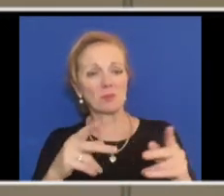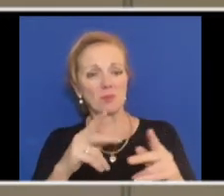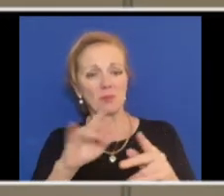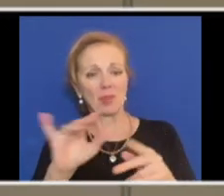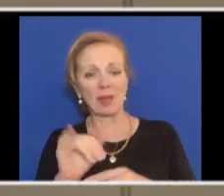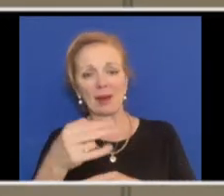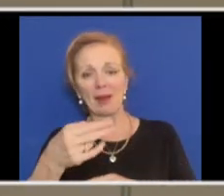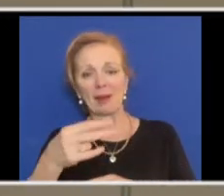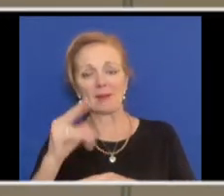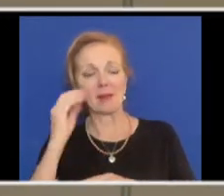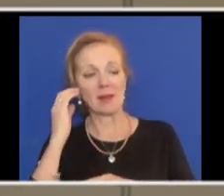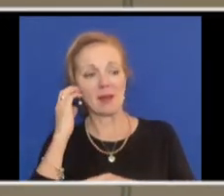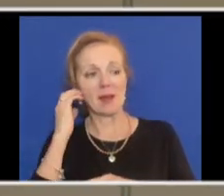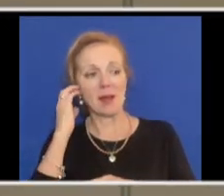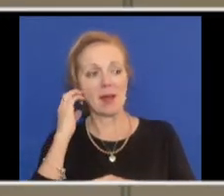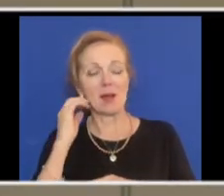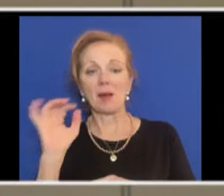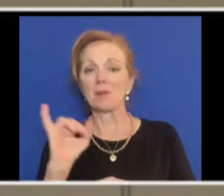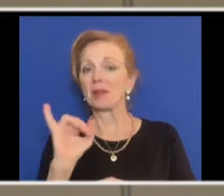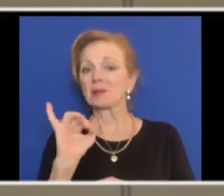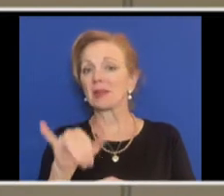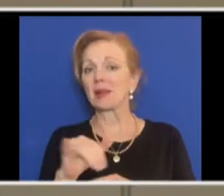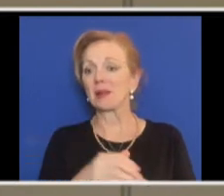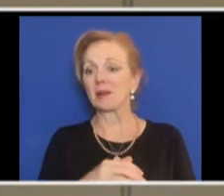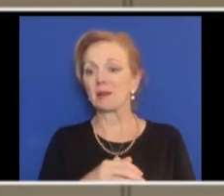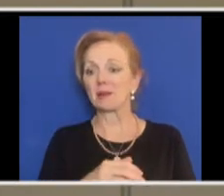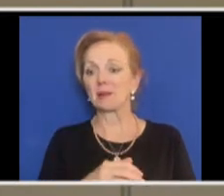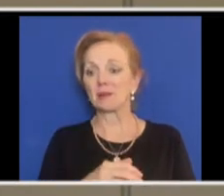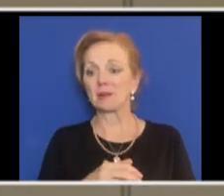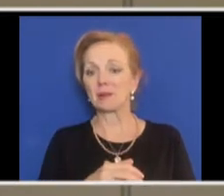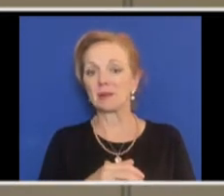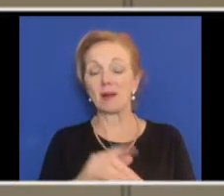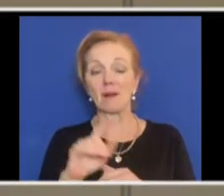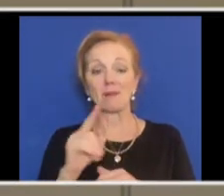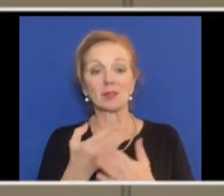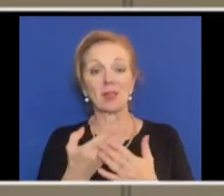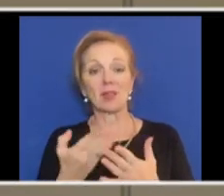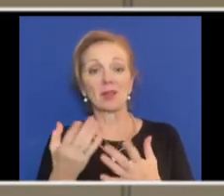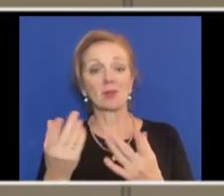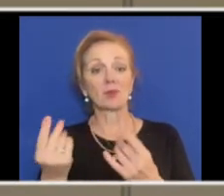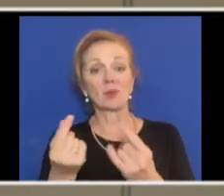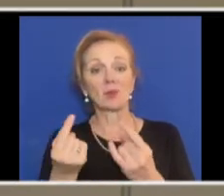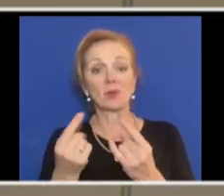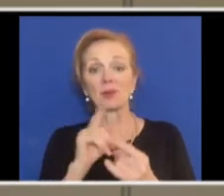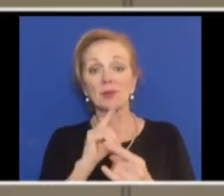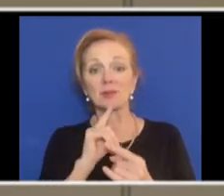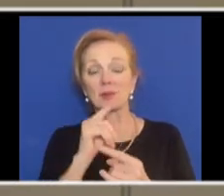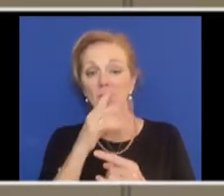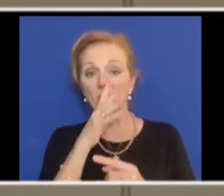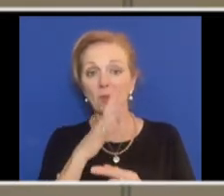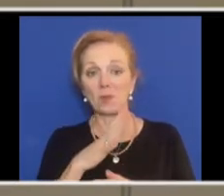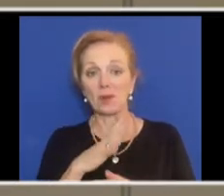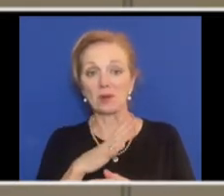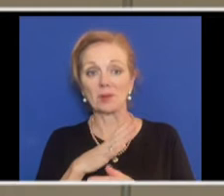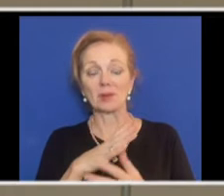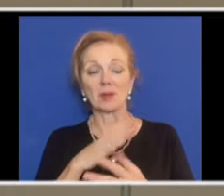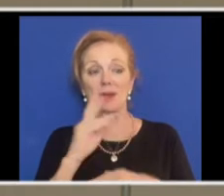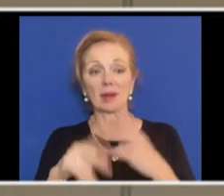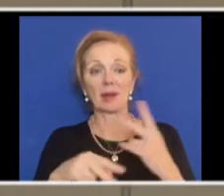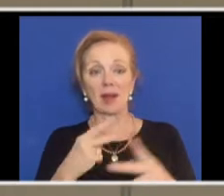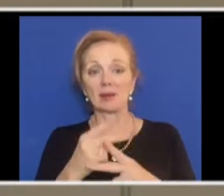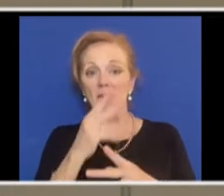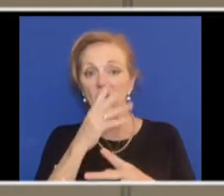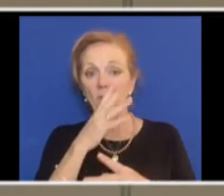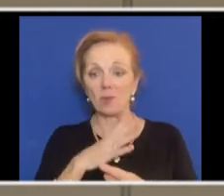to age in place in places like this worst things that we can do is limit the types of of